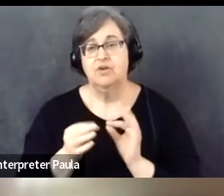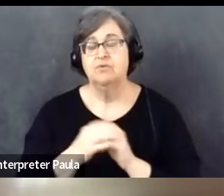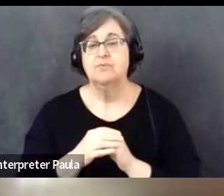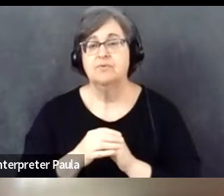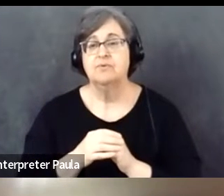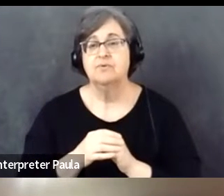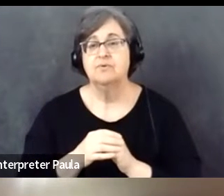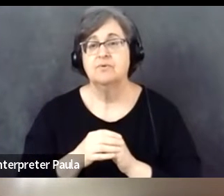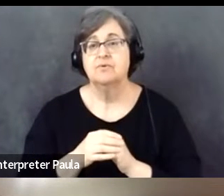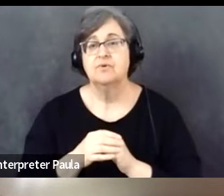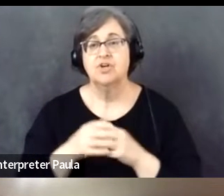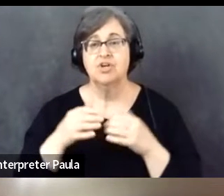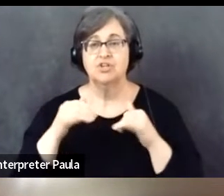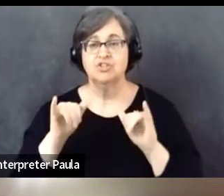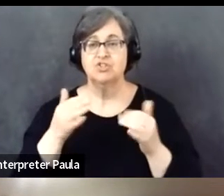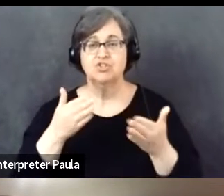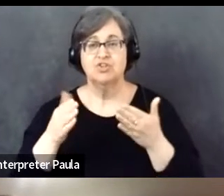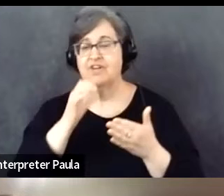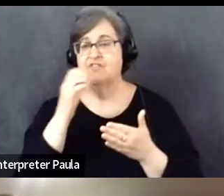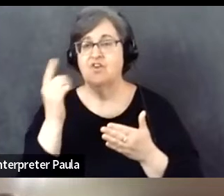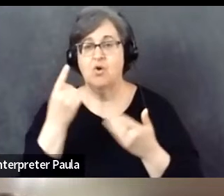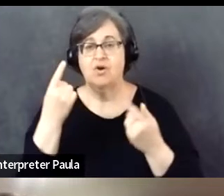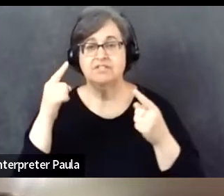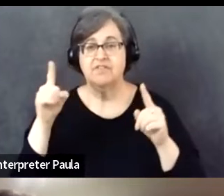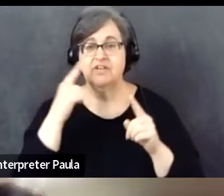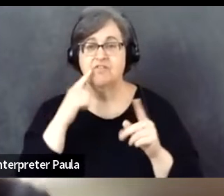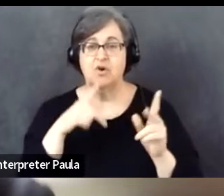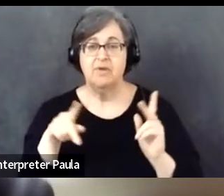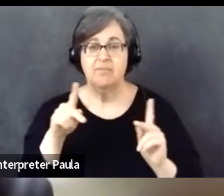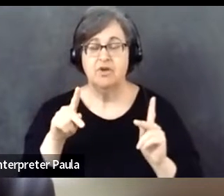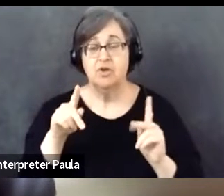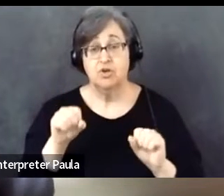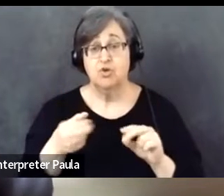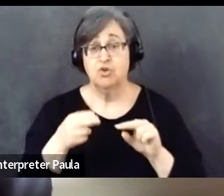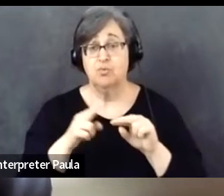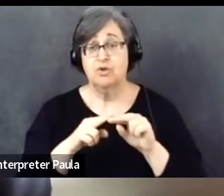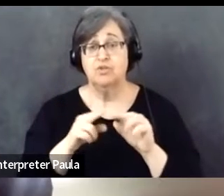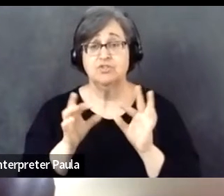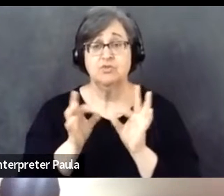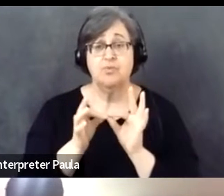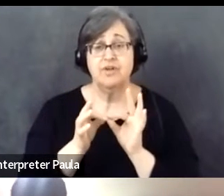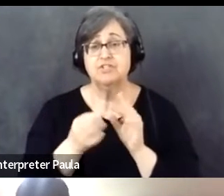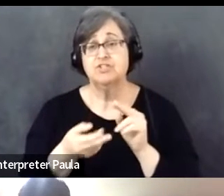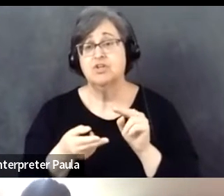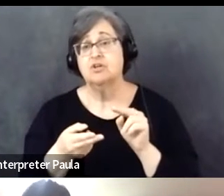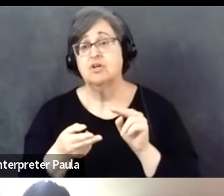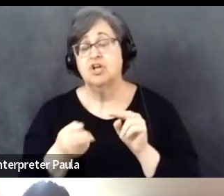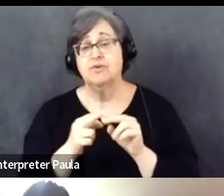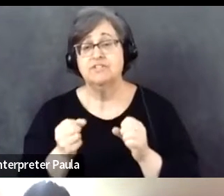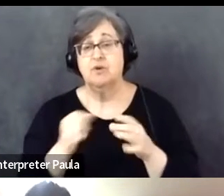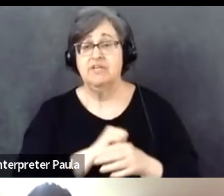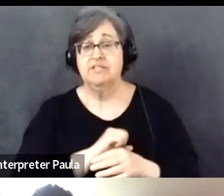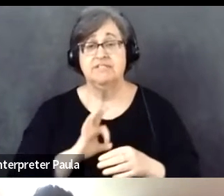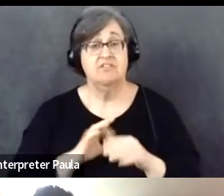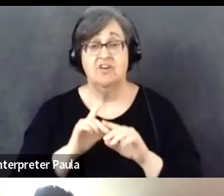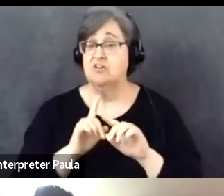about that still services are not always effective for people, and you can increase the rates of staff, but if they're